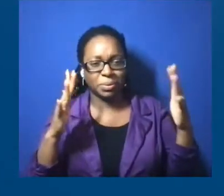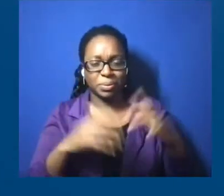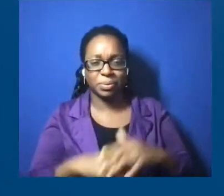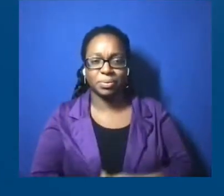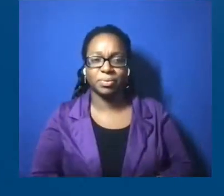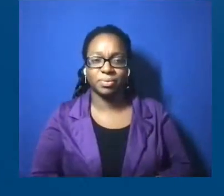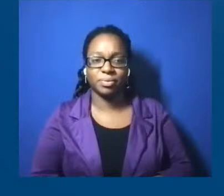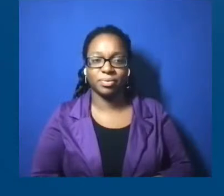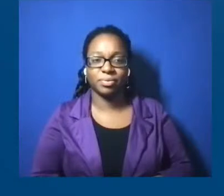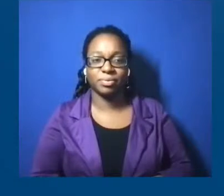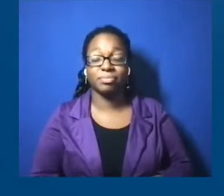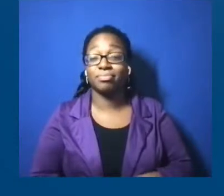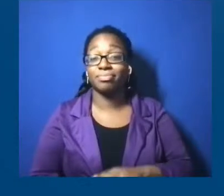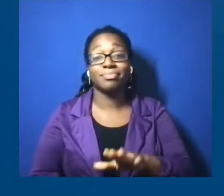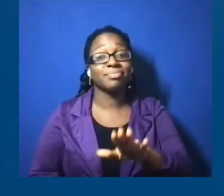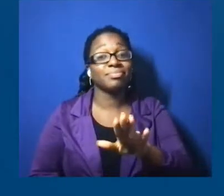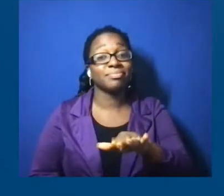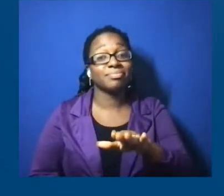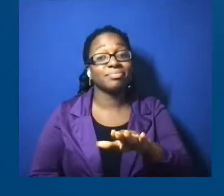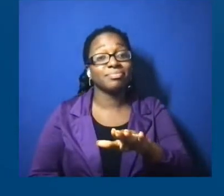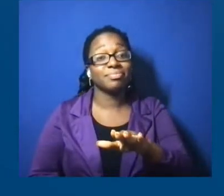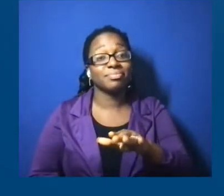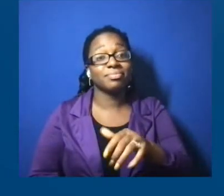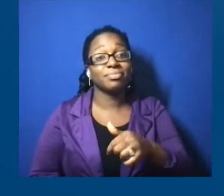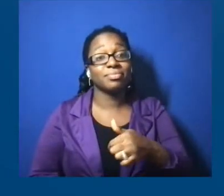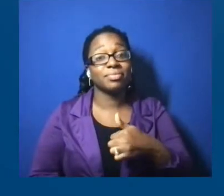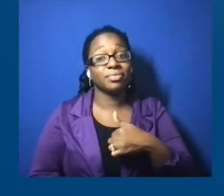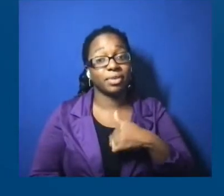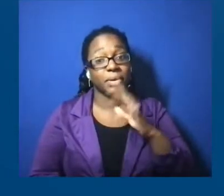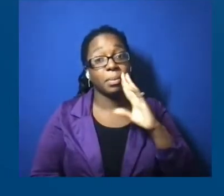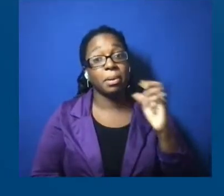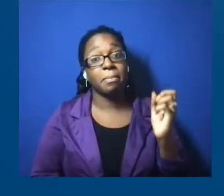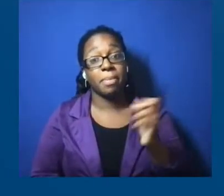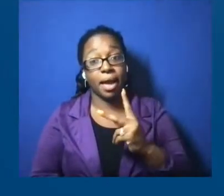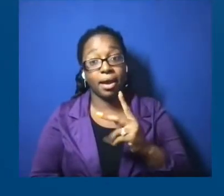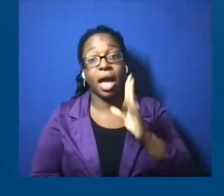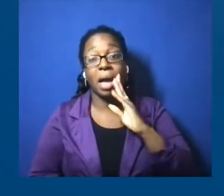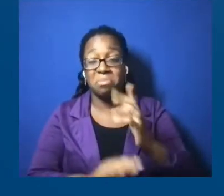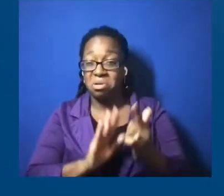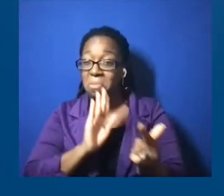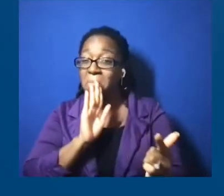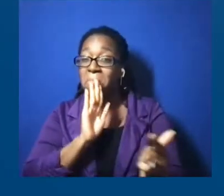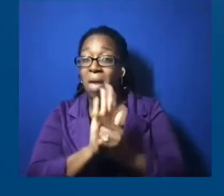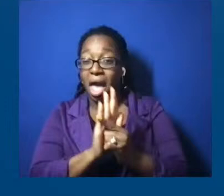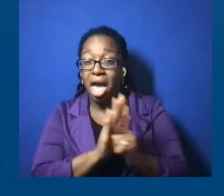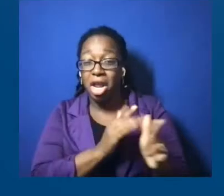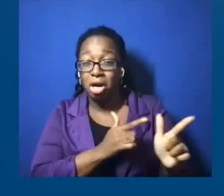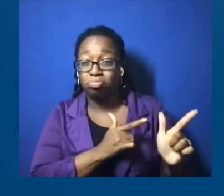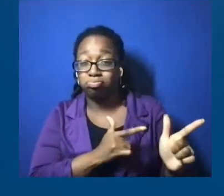And by the way, I'm coming back. I'm going to ban assault weapons again.